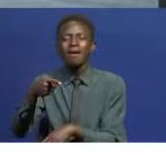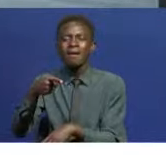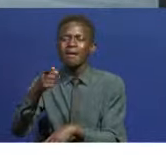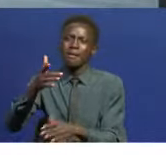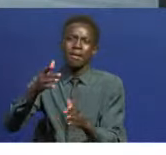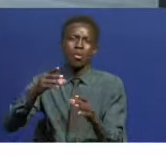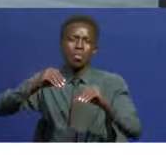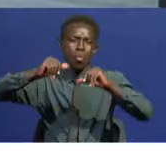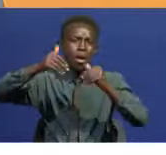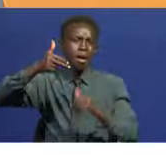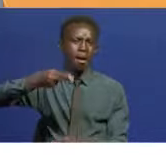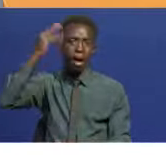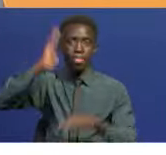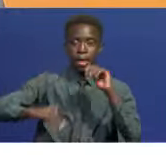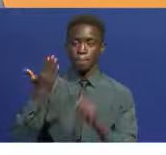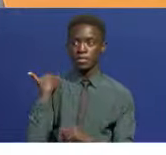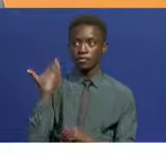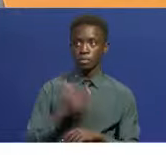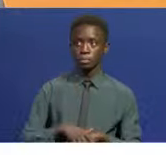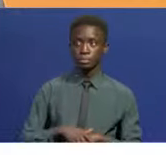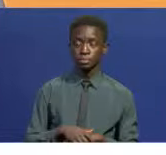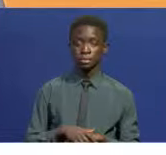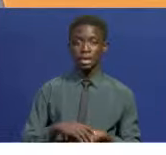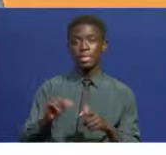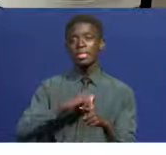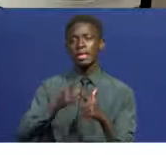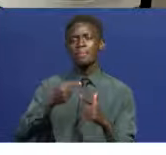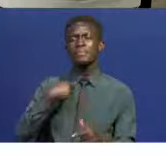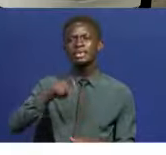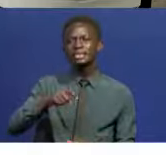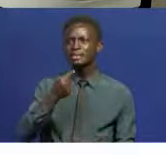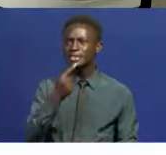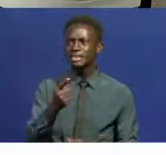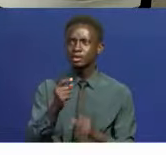before. Outside of that, I want to say affirmatively,